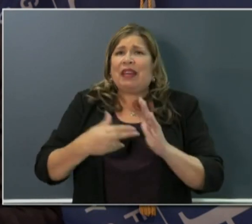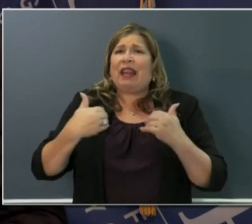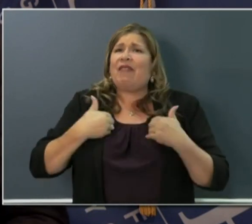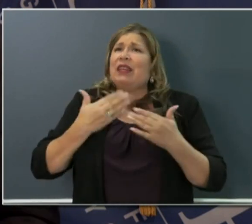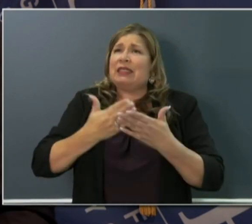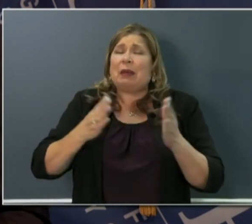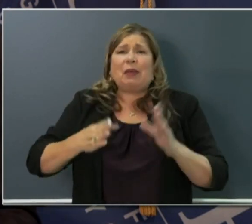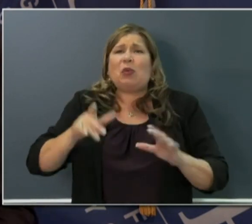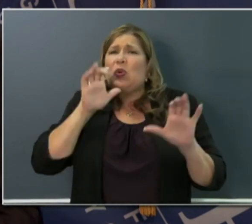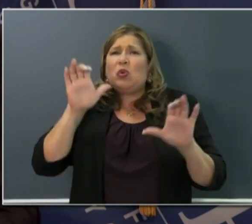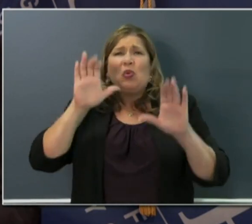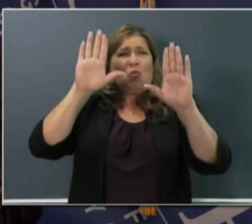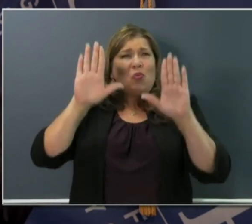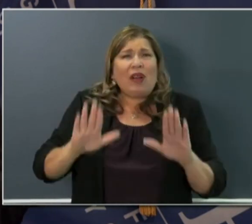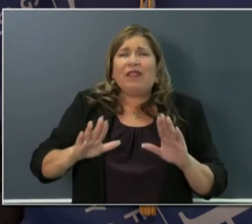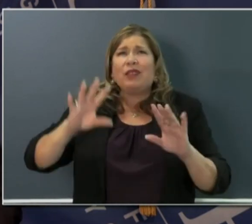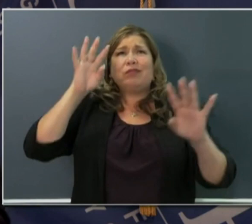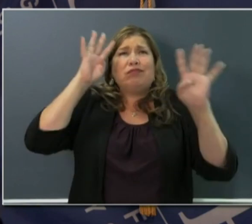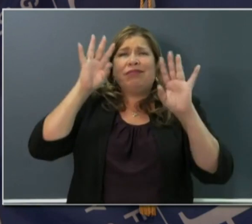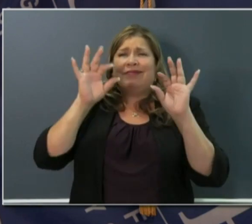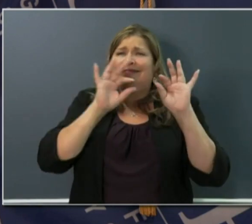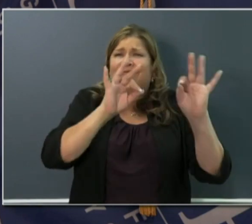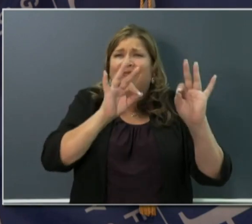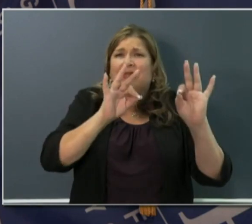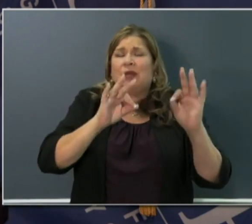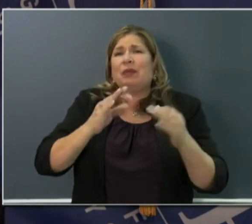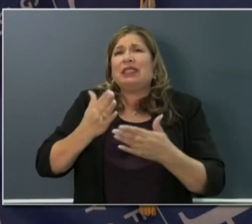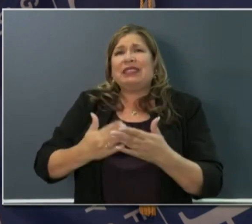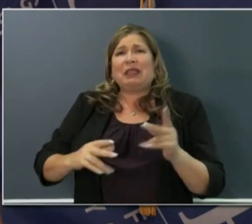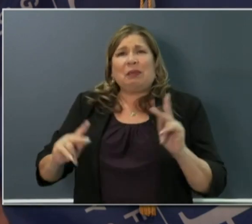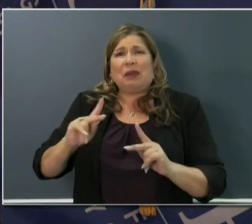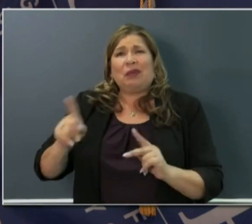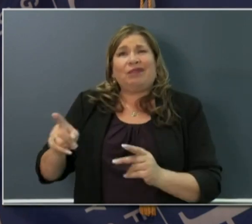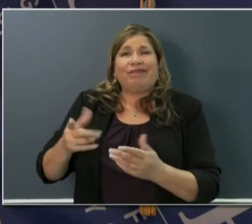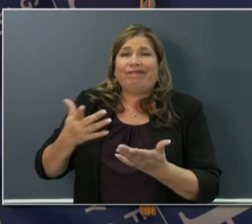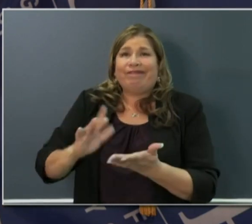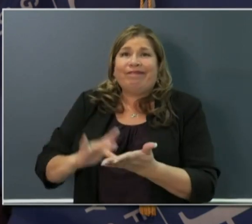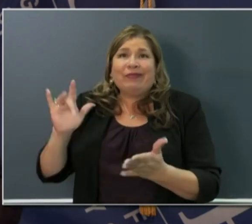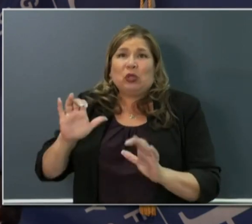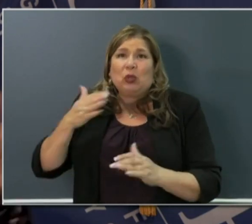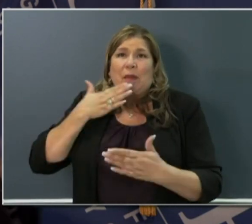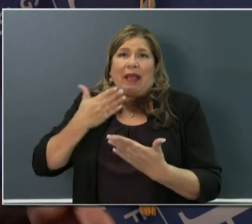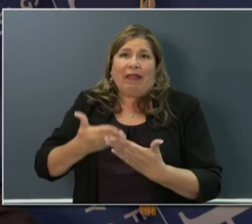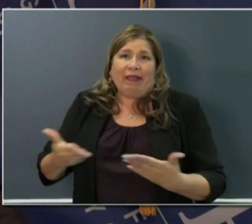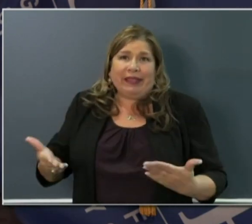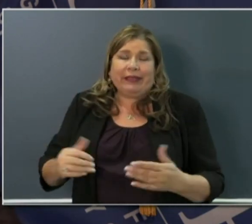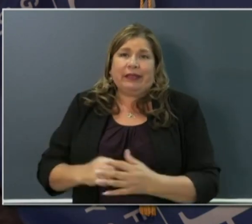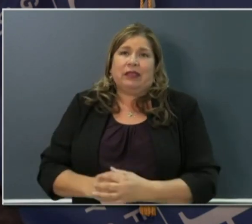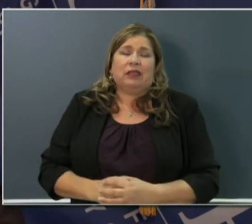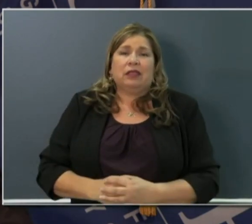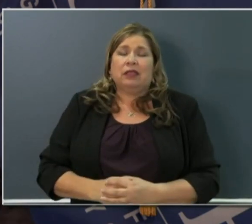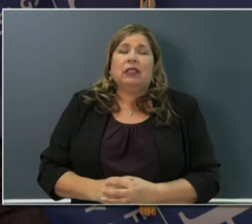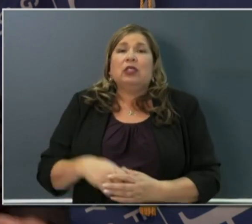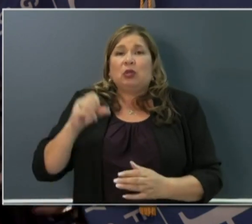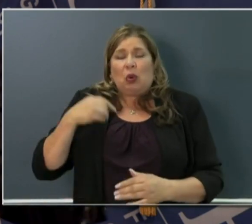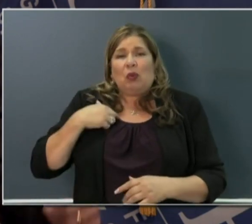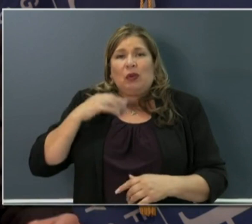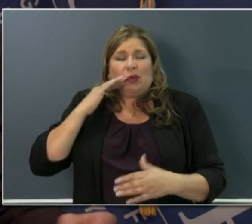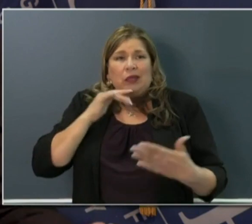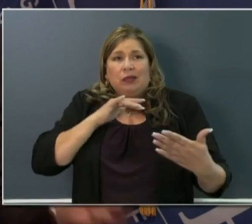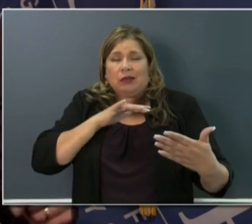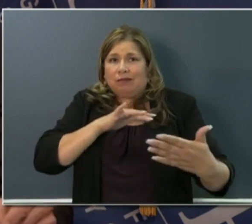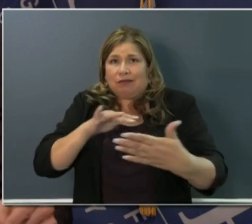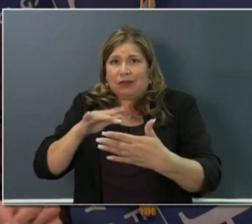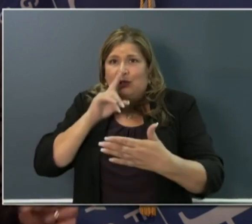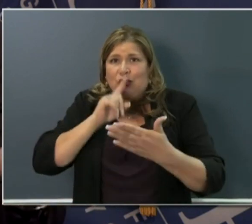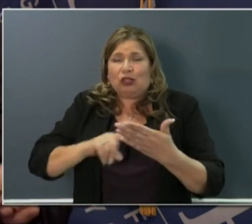bad things. And so I also want to just extend, that doesn't just include interface with government, people claiming that we need to send the equivalent